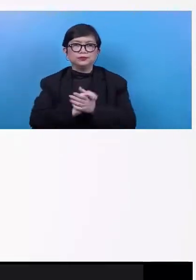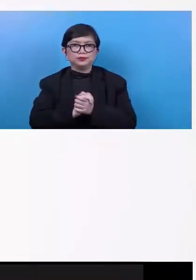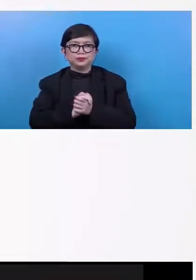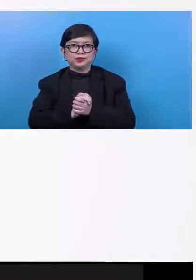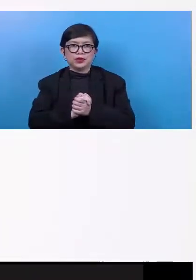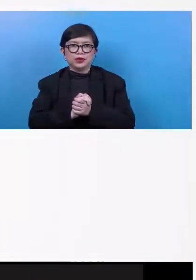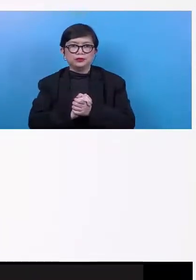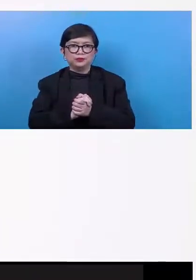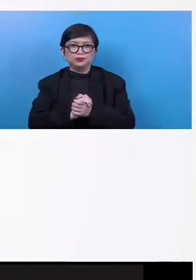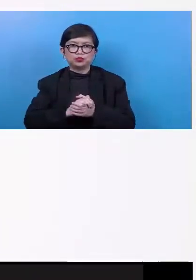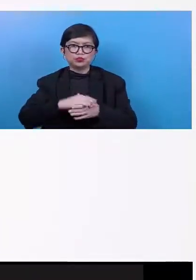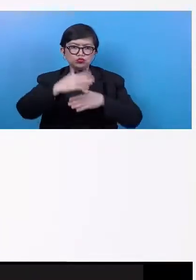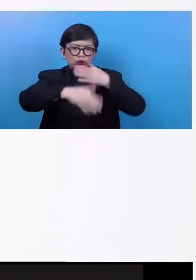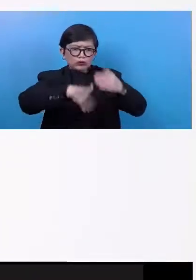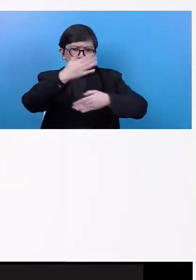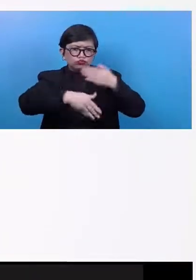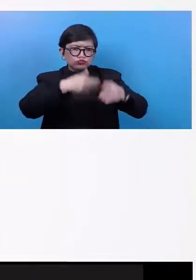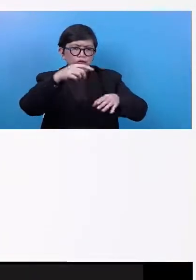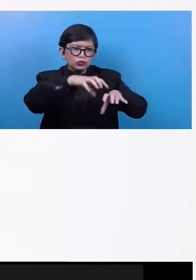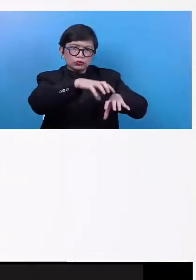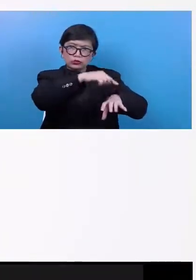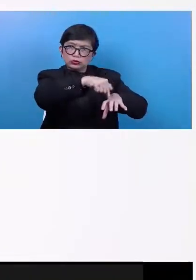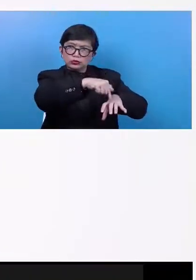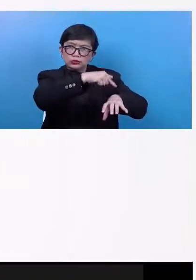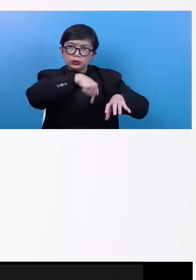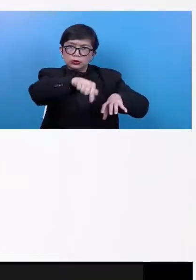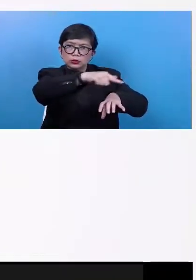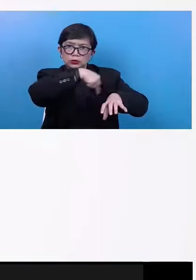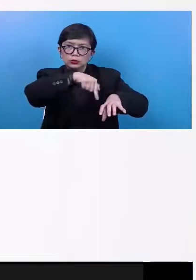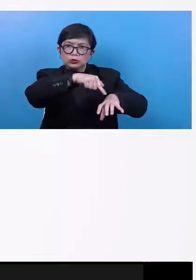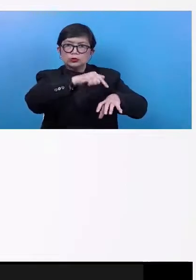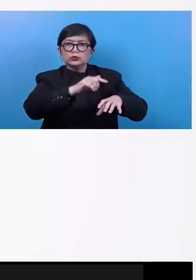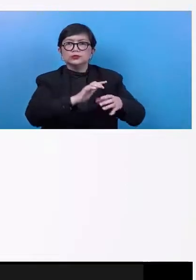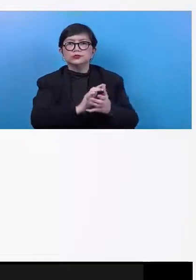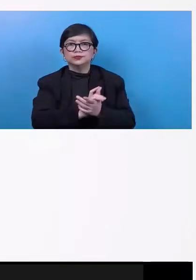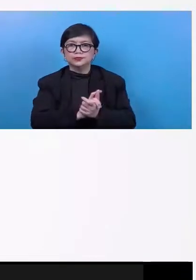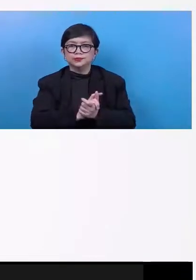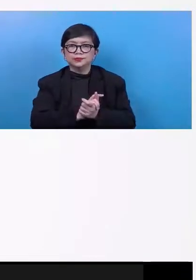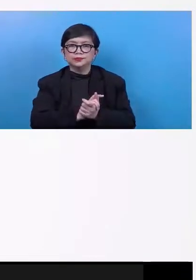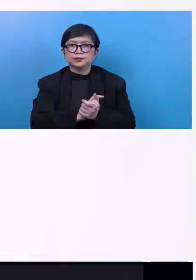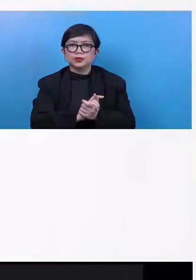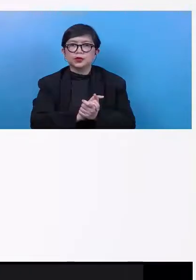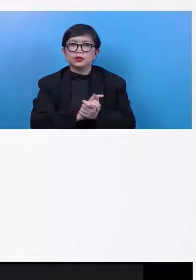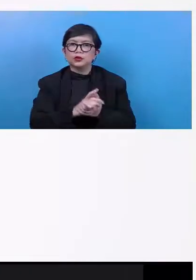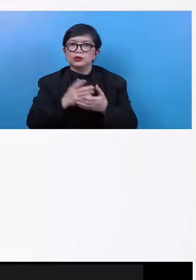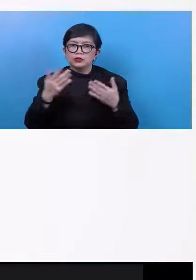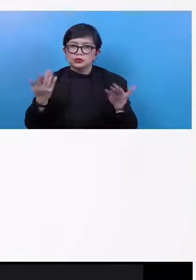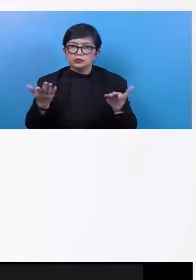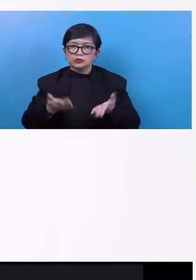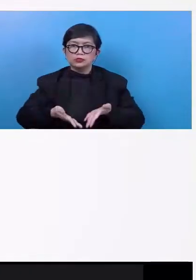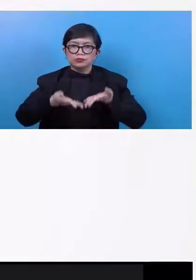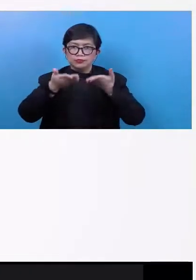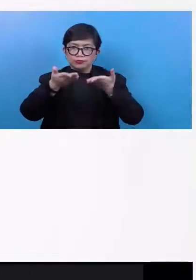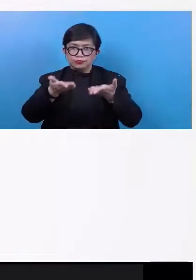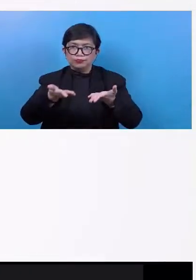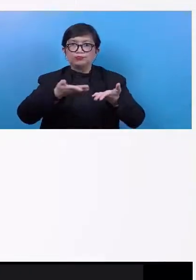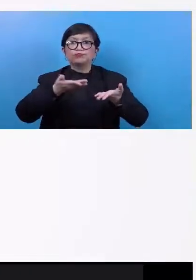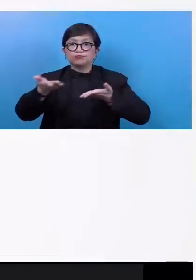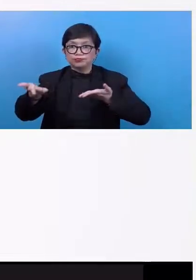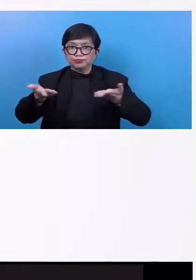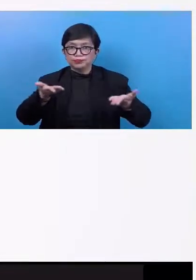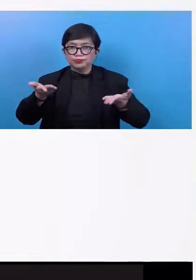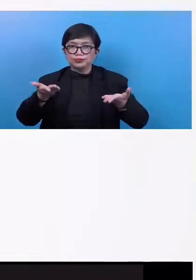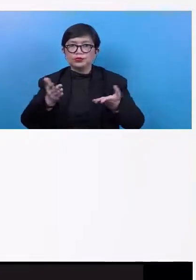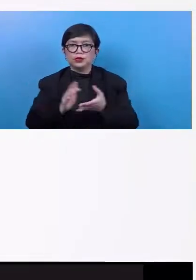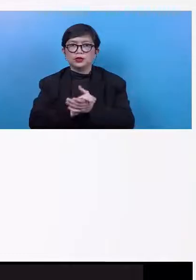multi-institutional mechanism as a trust fund or a finance facility which can be created or which is created. And last but